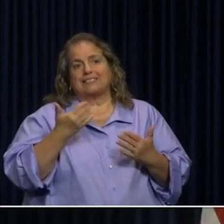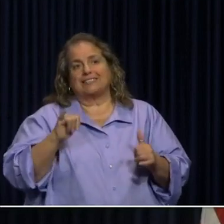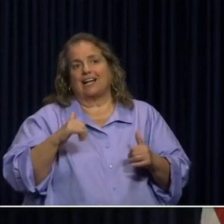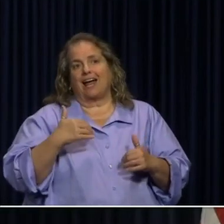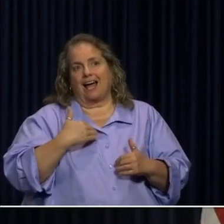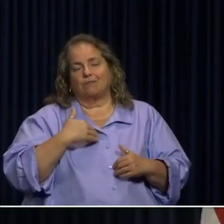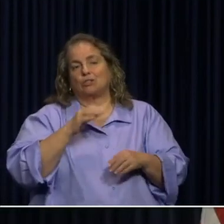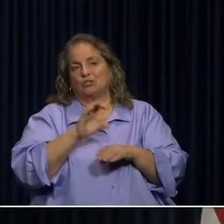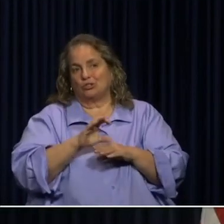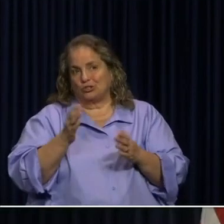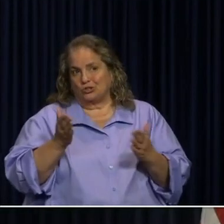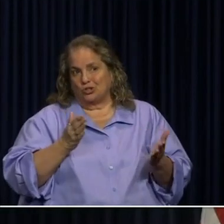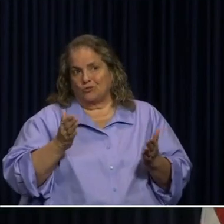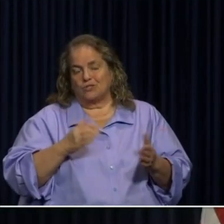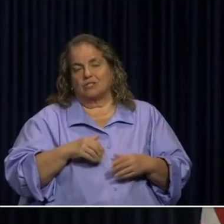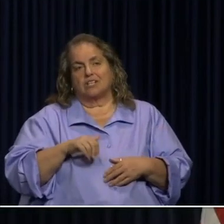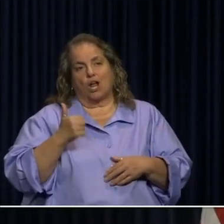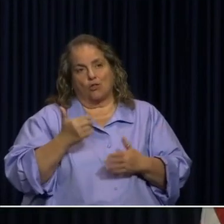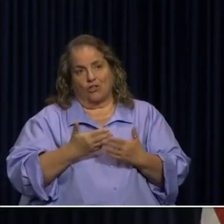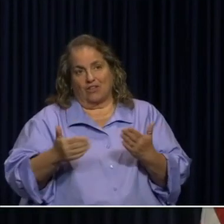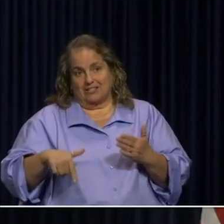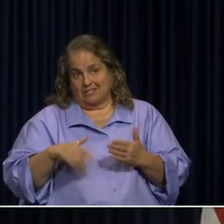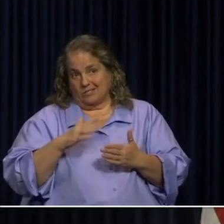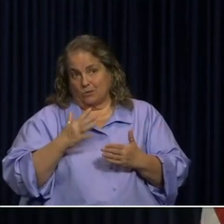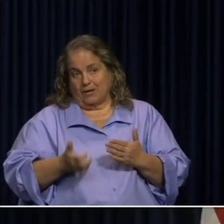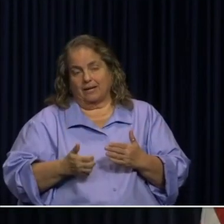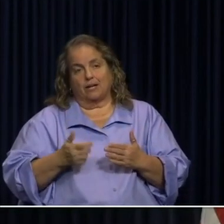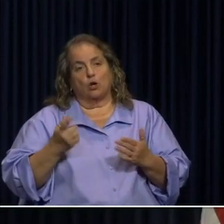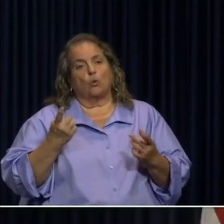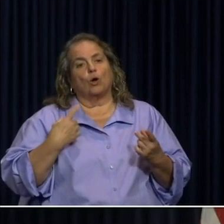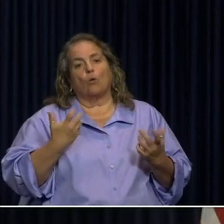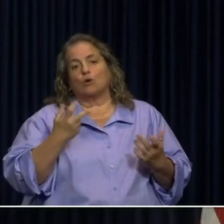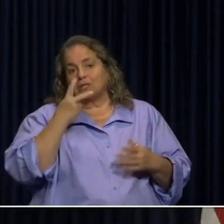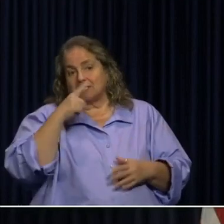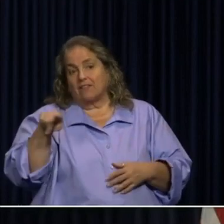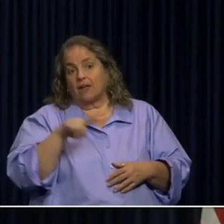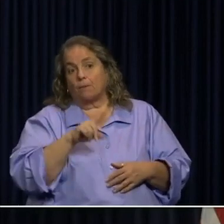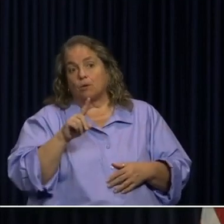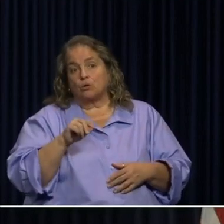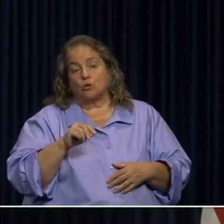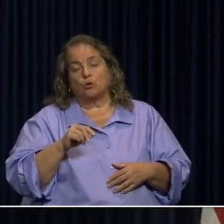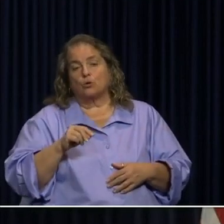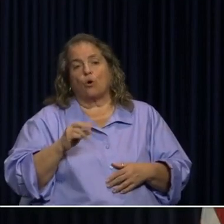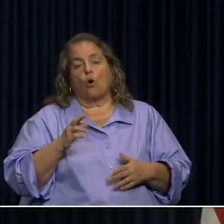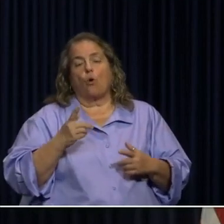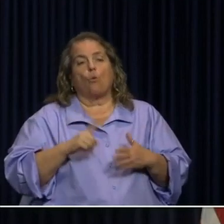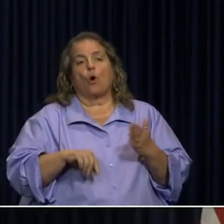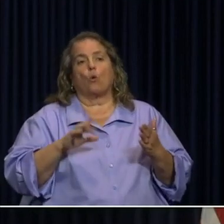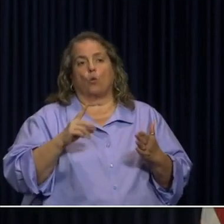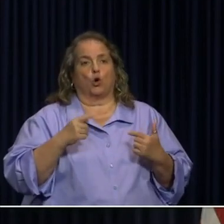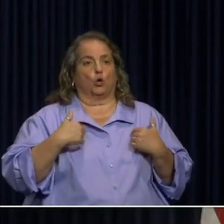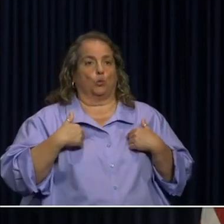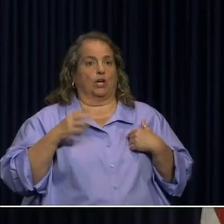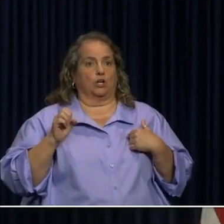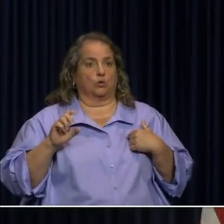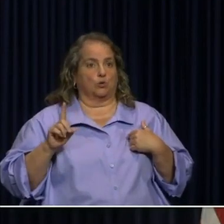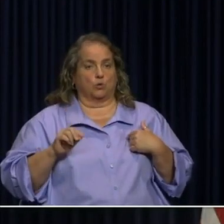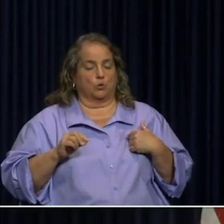gathering services, other things this coming weekend, what do I want to see them do, or what would we be